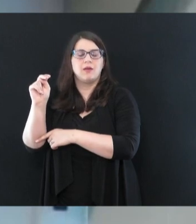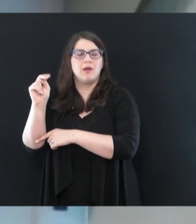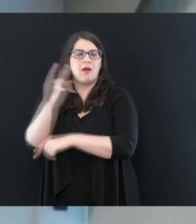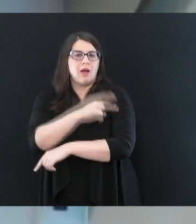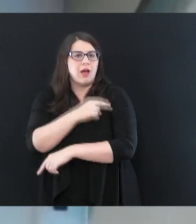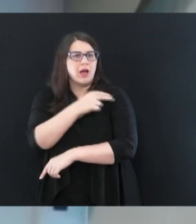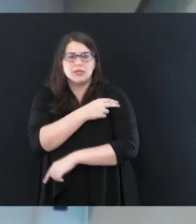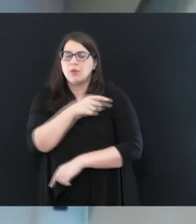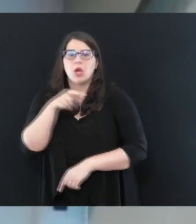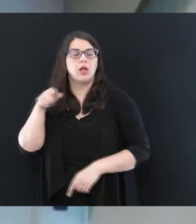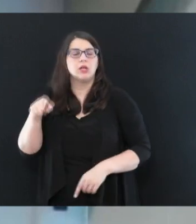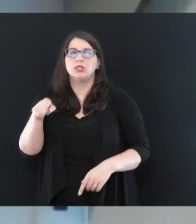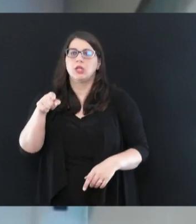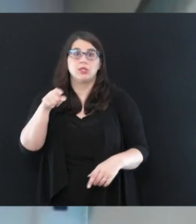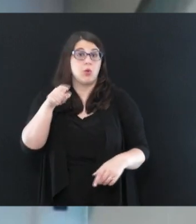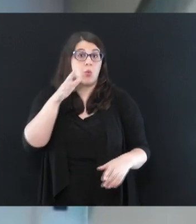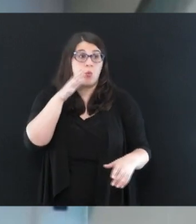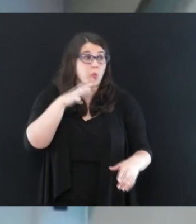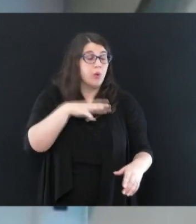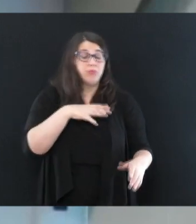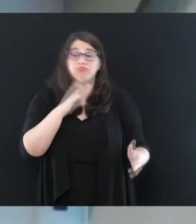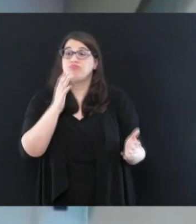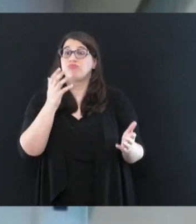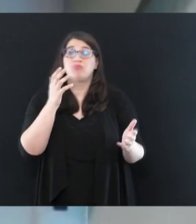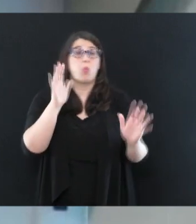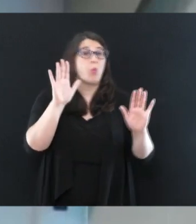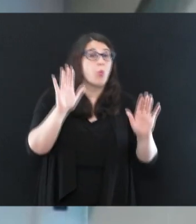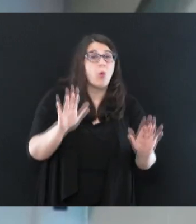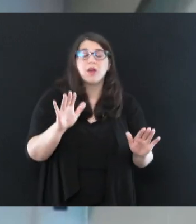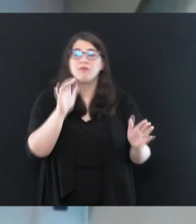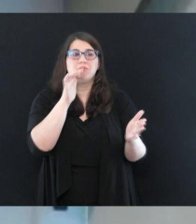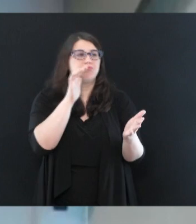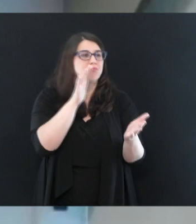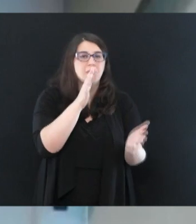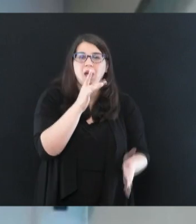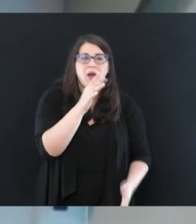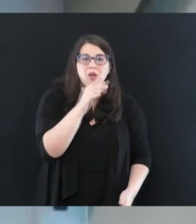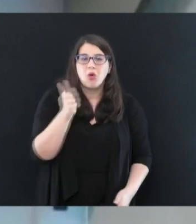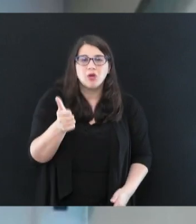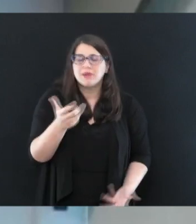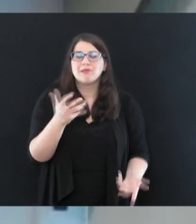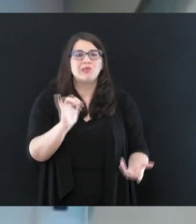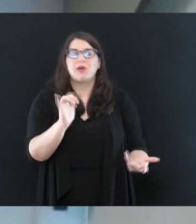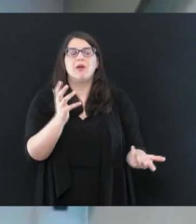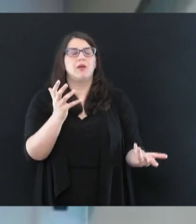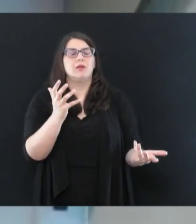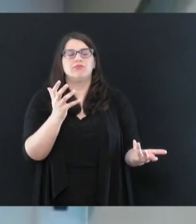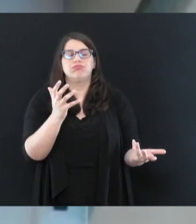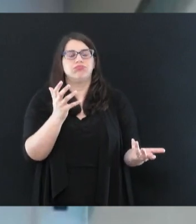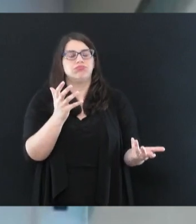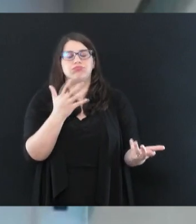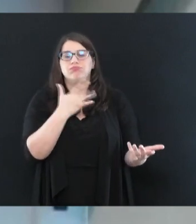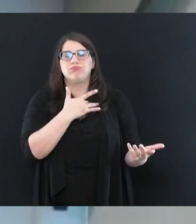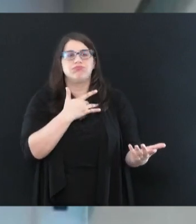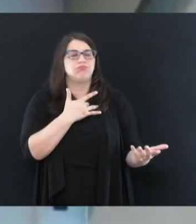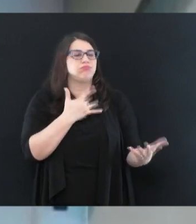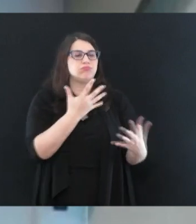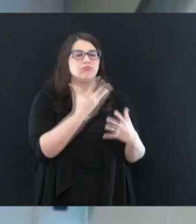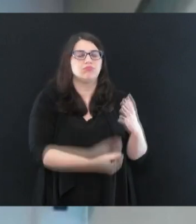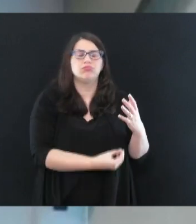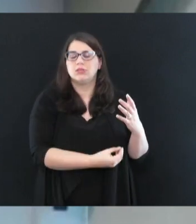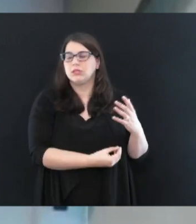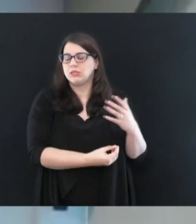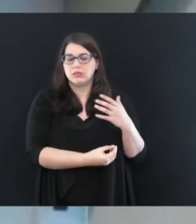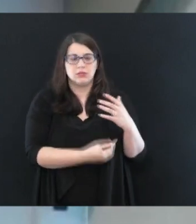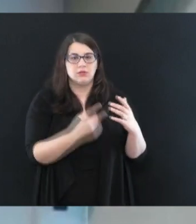she did at Bateman. So it's always difficult when we lose West Virginians, and